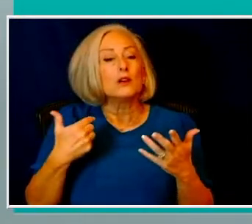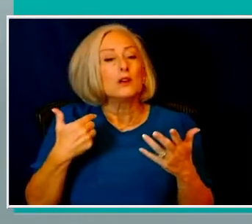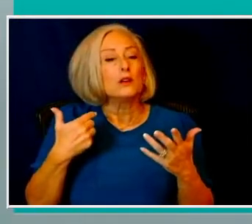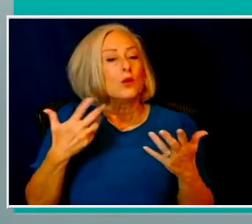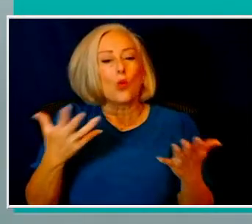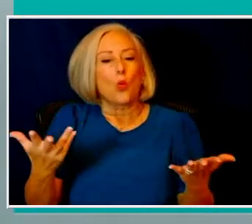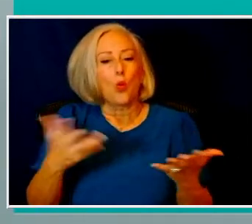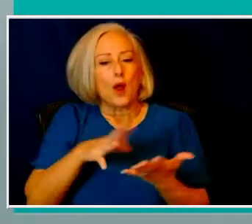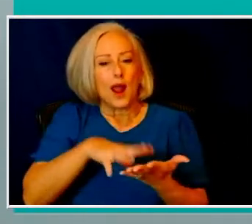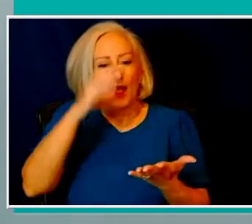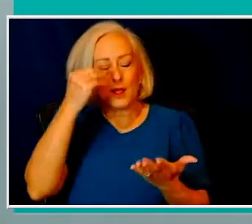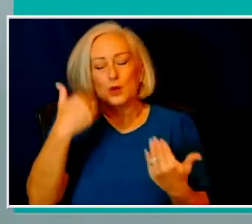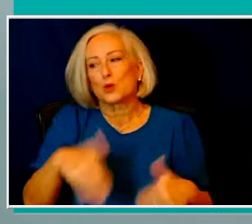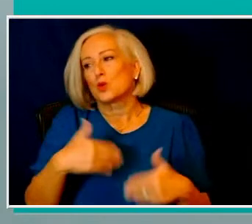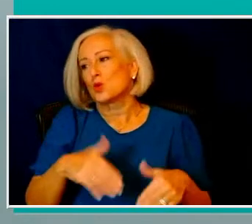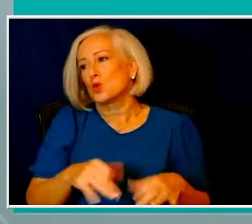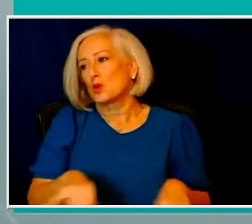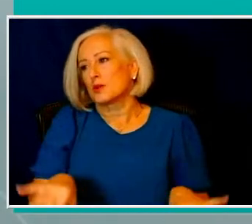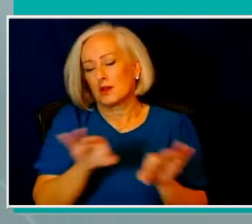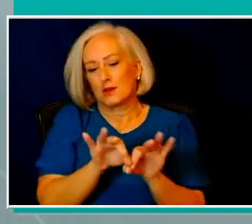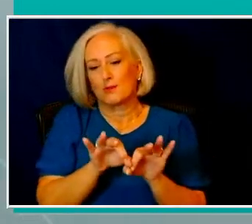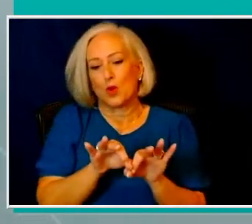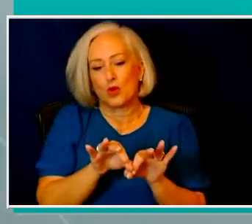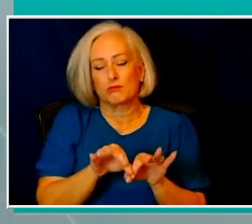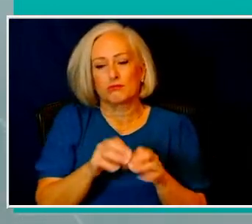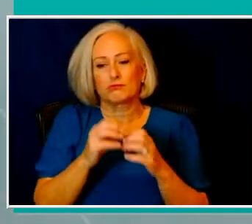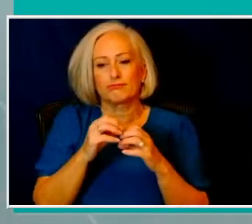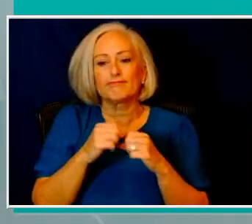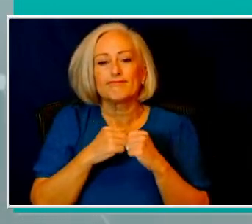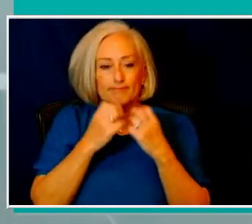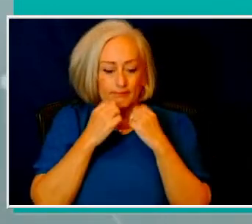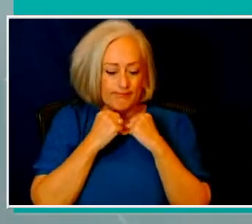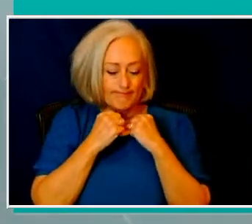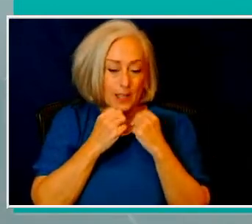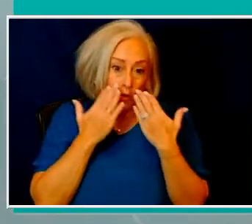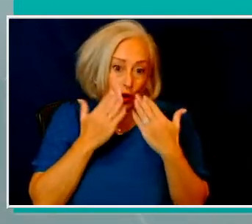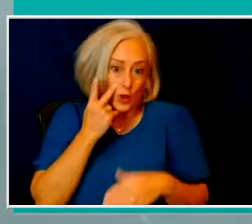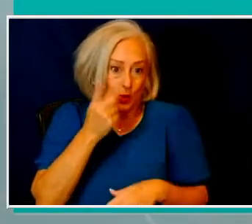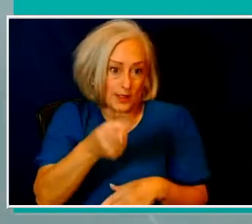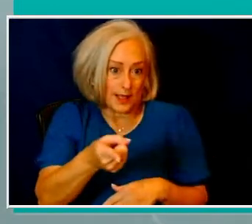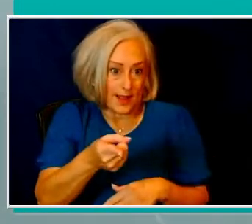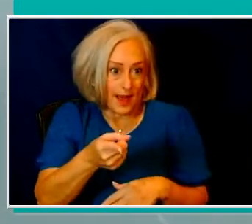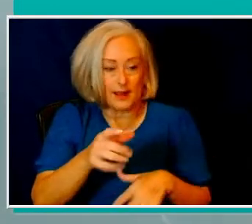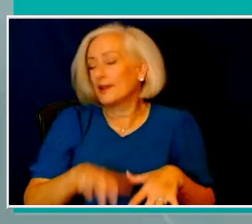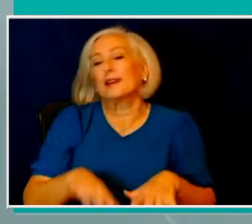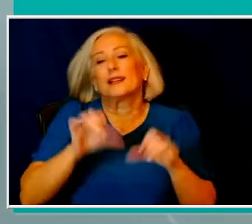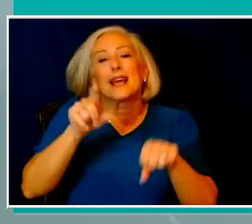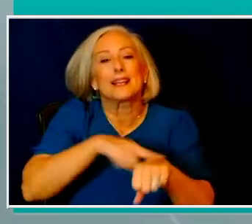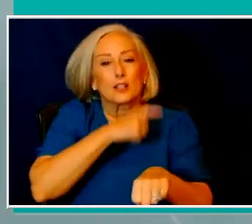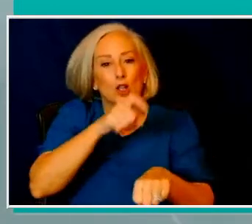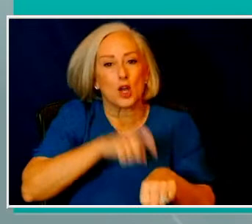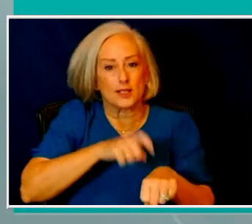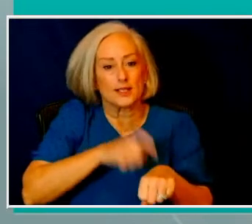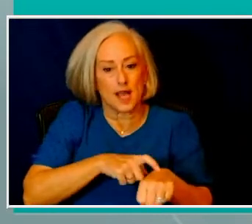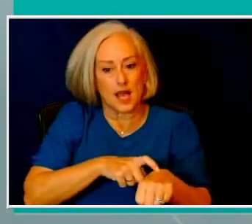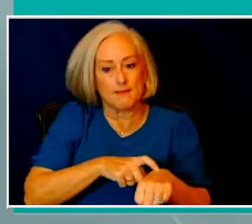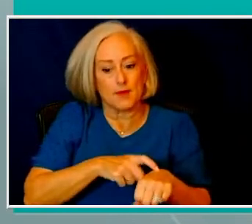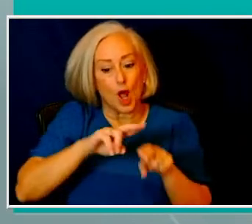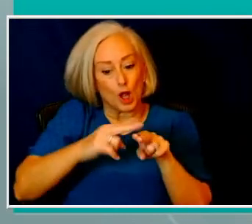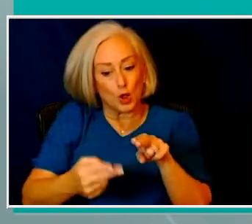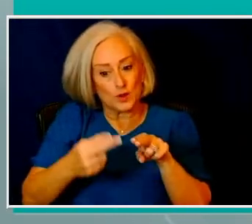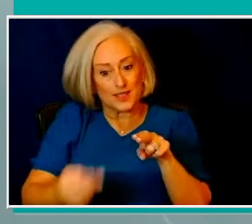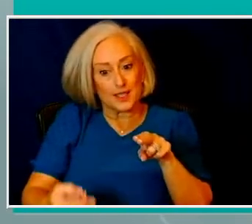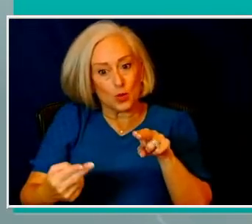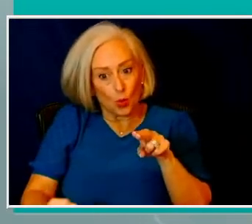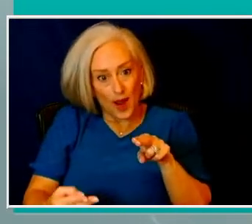just priceless. It was priceless. It was good to see this. It takes a long time. I told everybody in the group, losing weight goes about